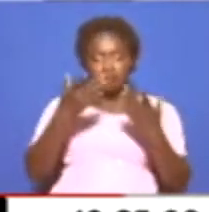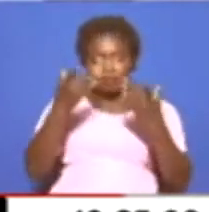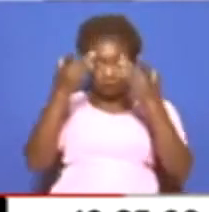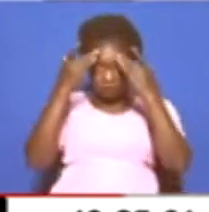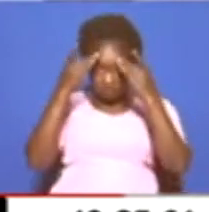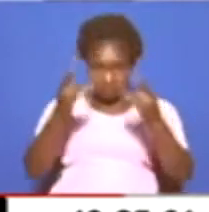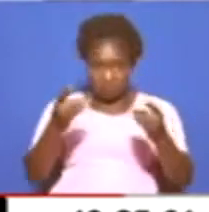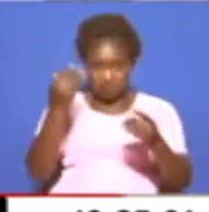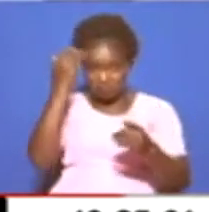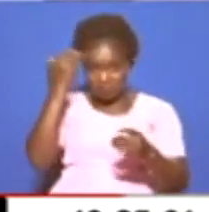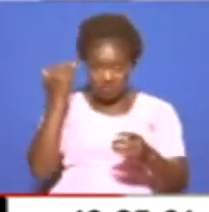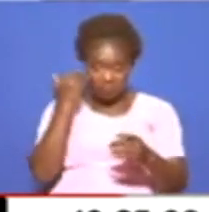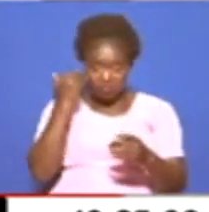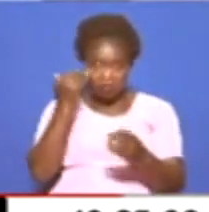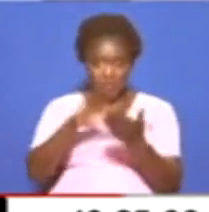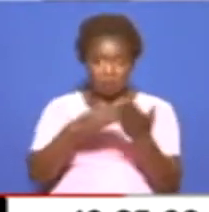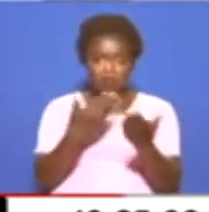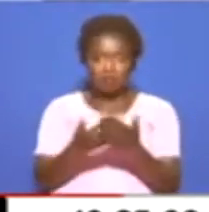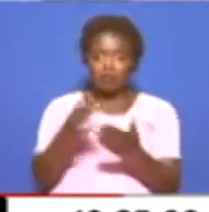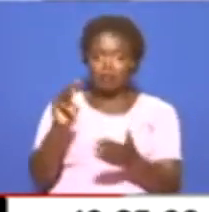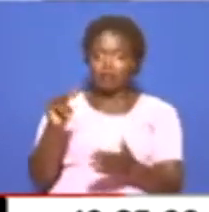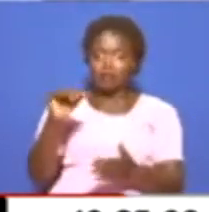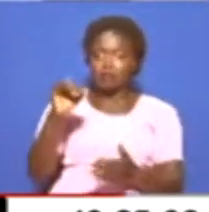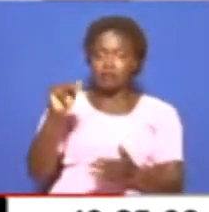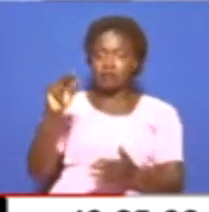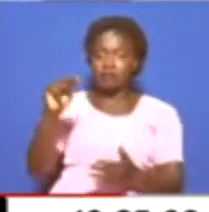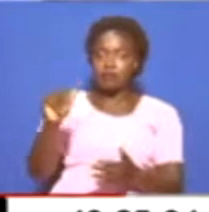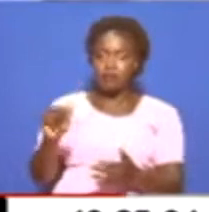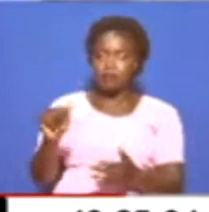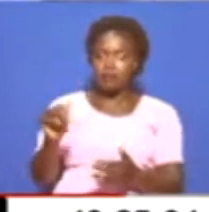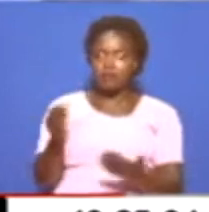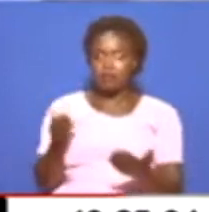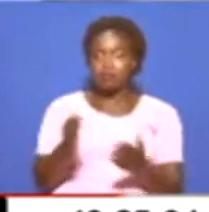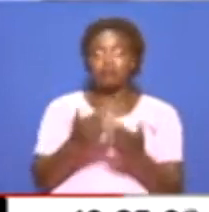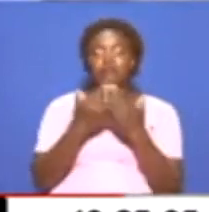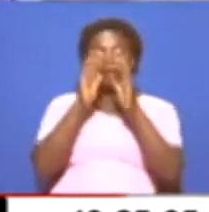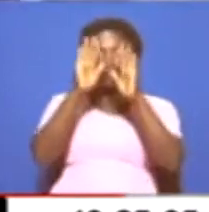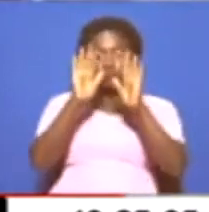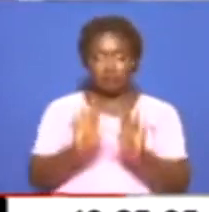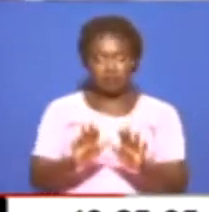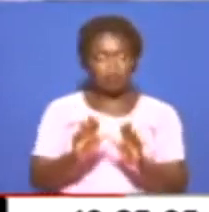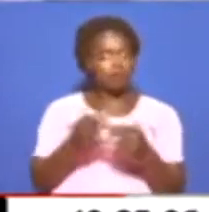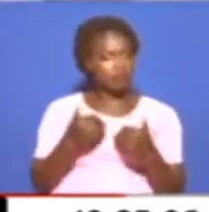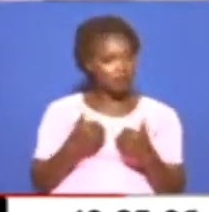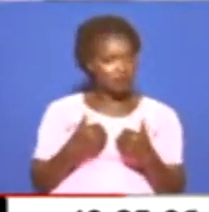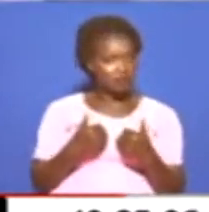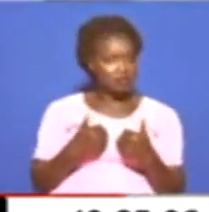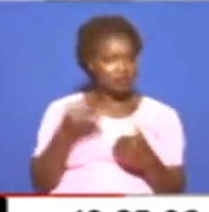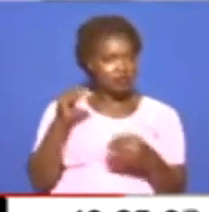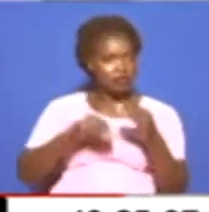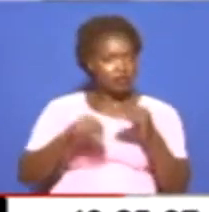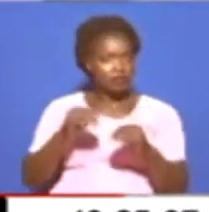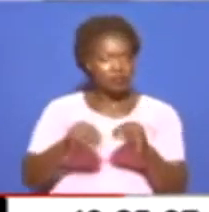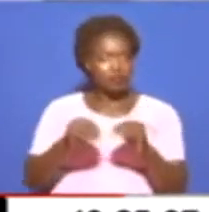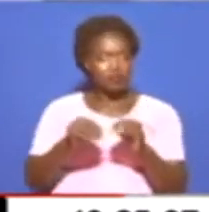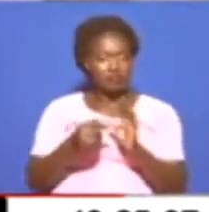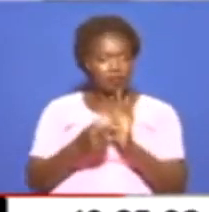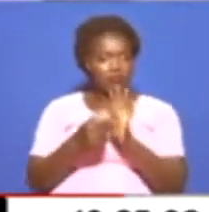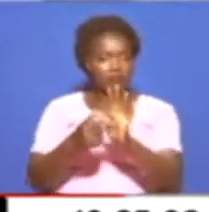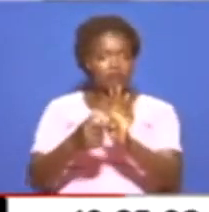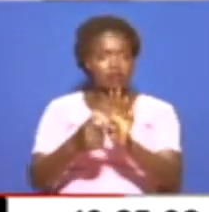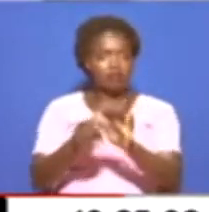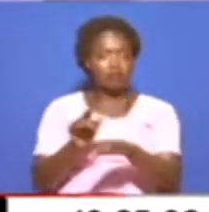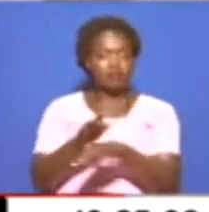in the minor KIs case. Of course, we appreciate it is important that we have an electronic transmission of the election.